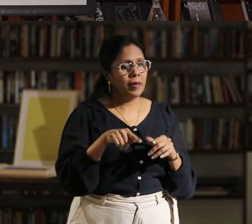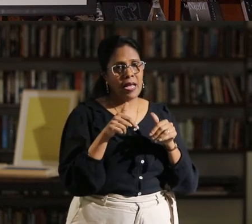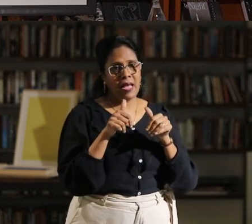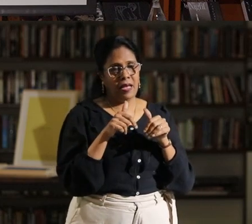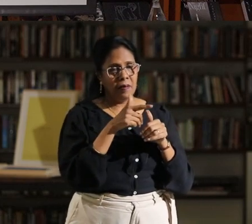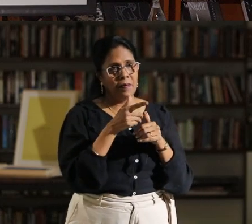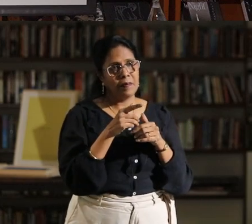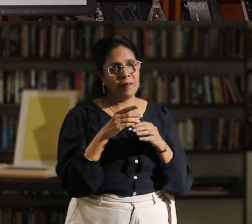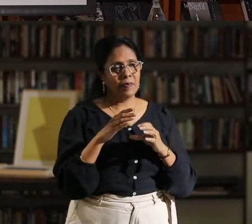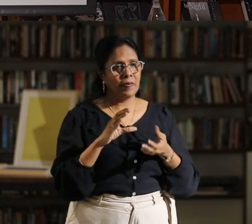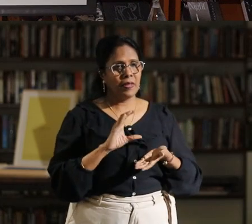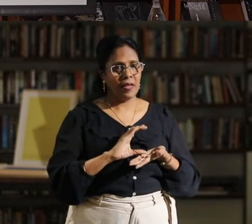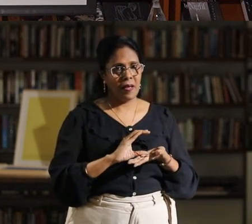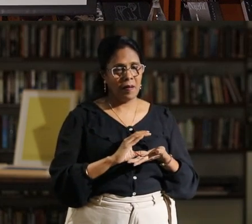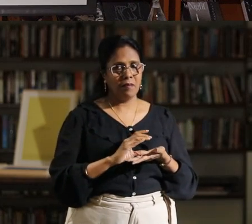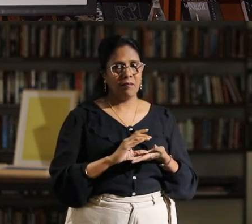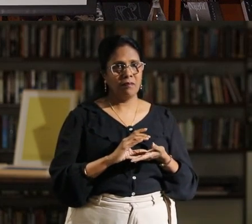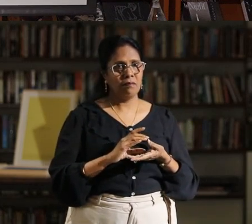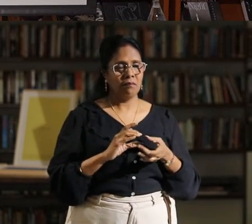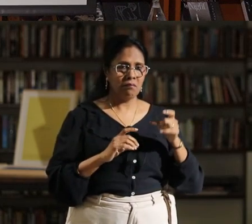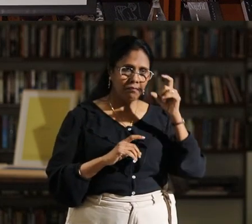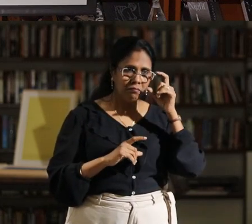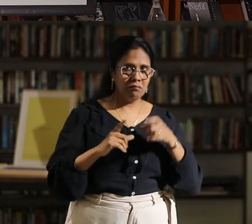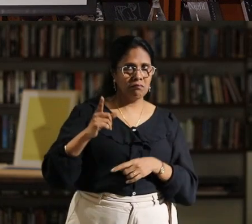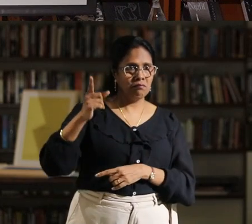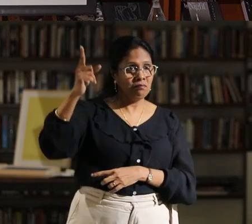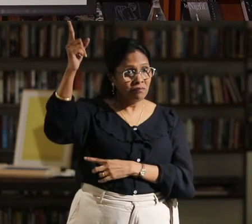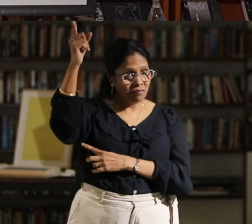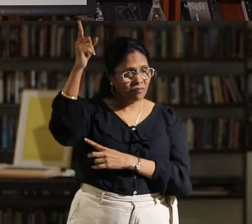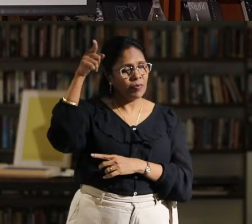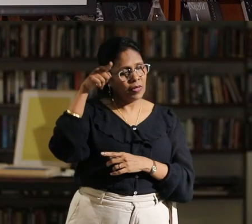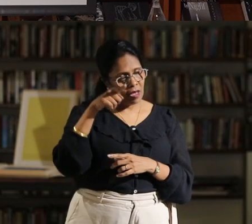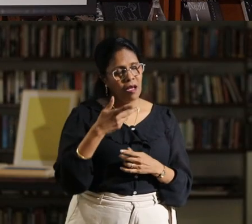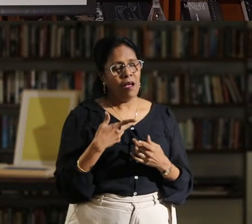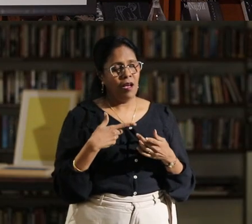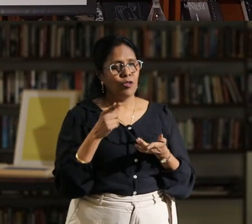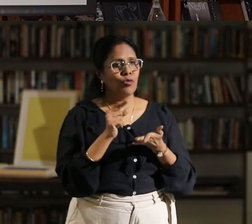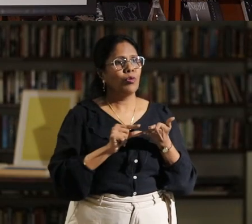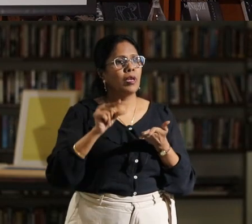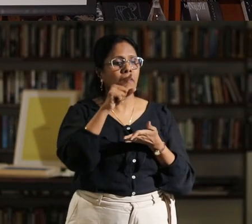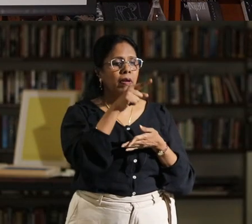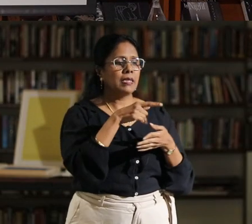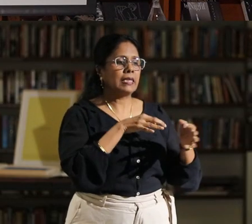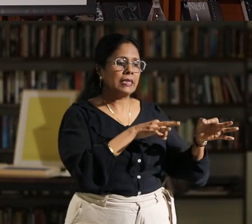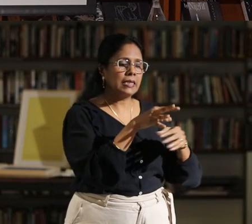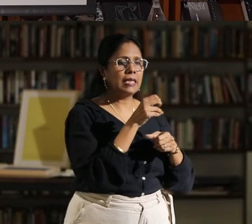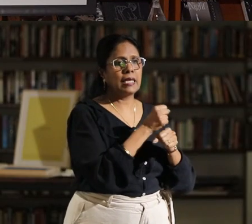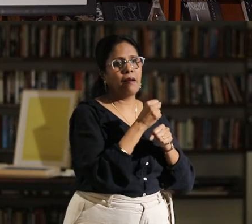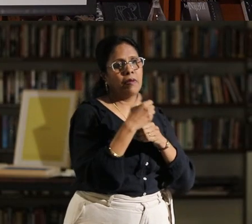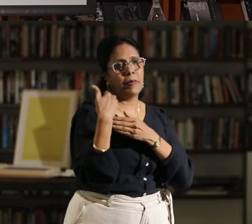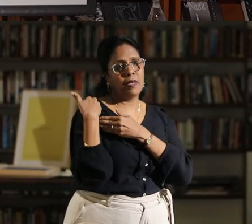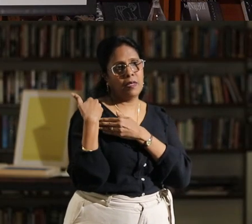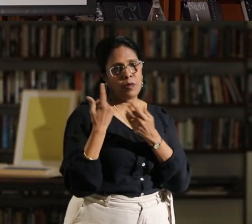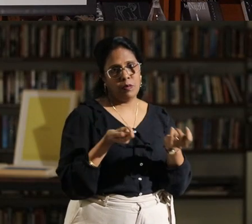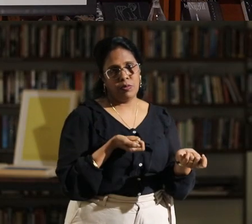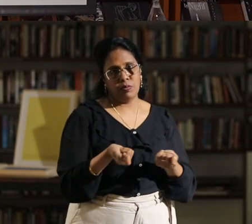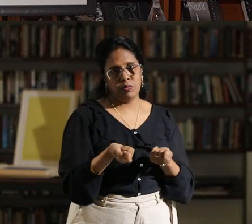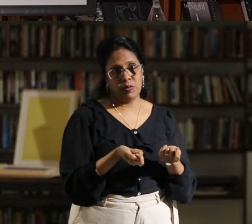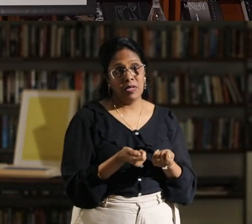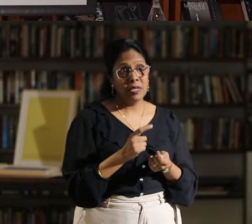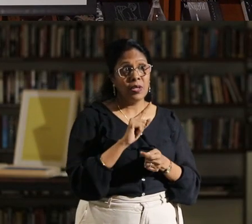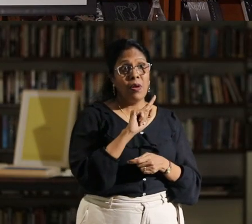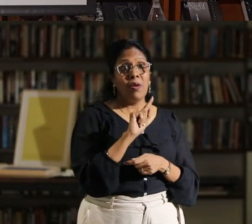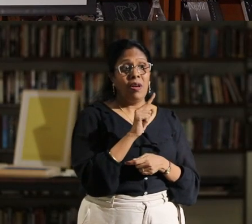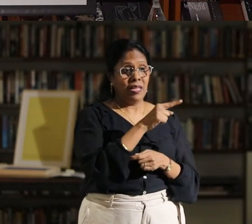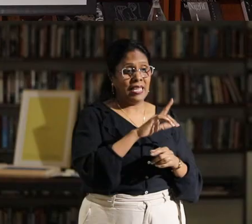city university. It's run by the city government. So one of the first decisions one took at the Center